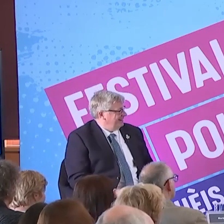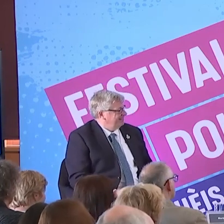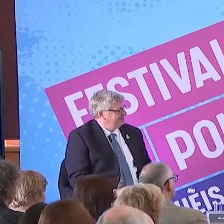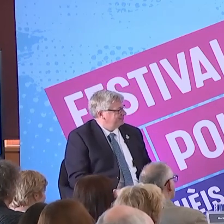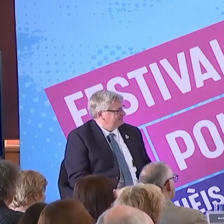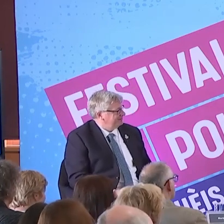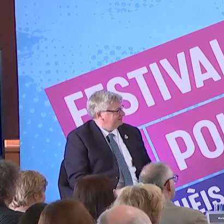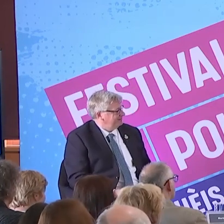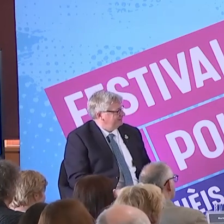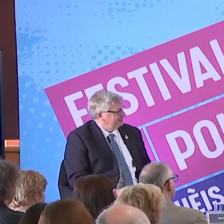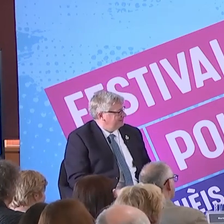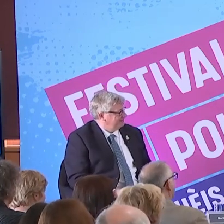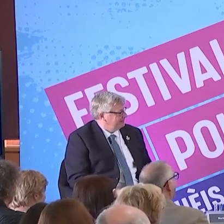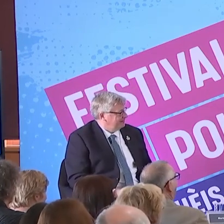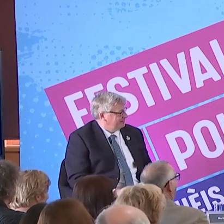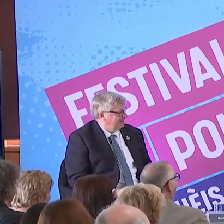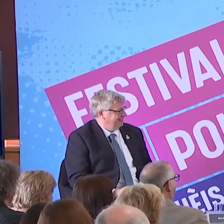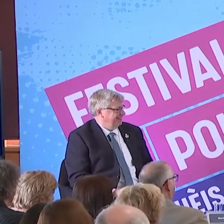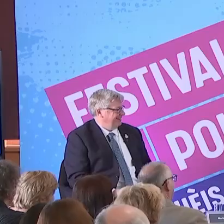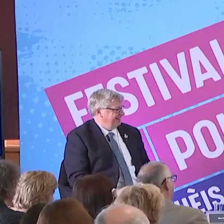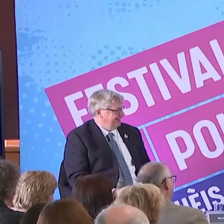I mean, the easy answer is no.